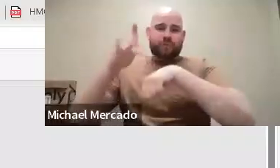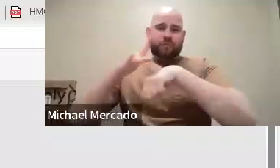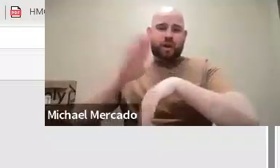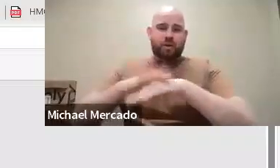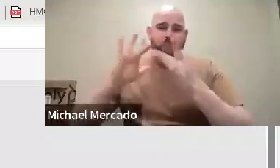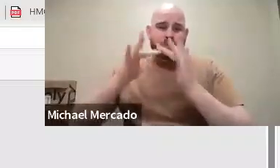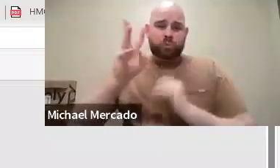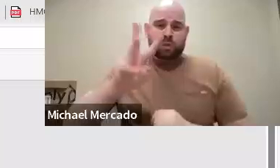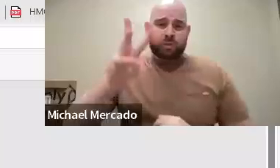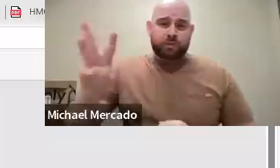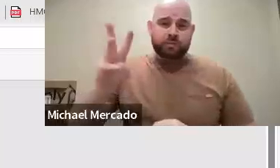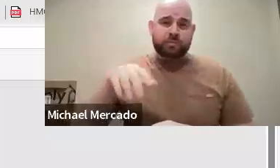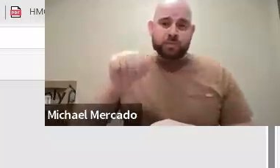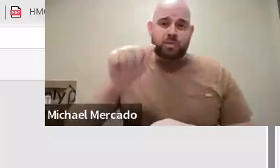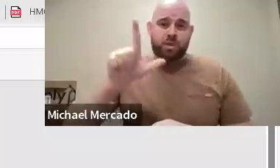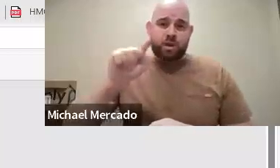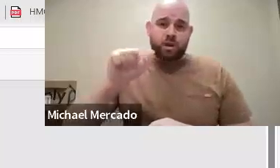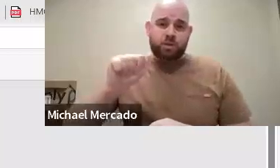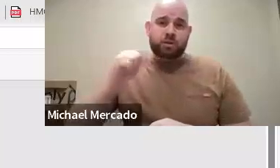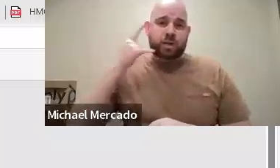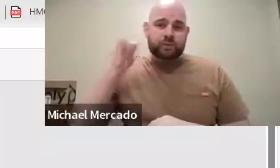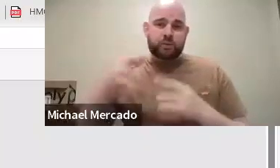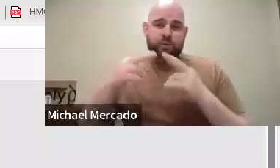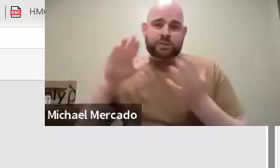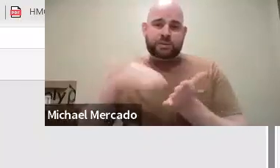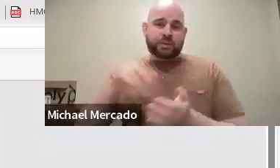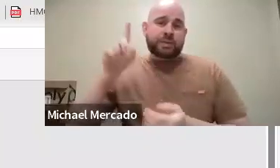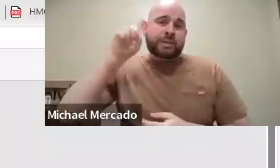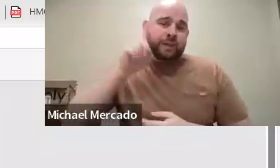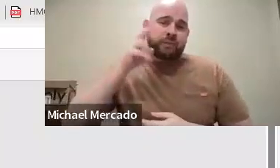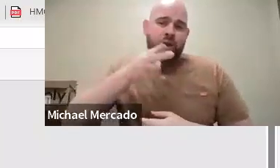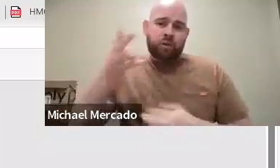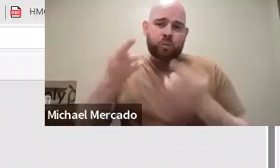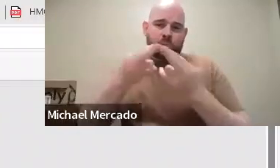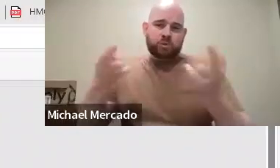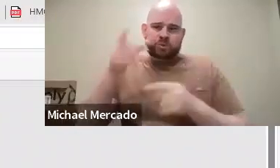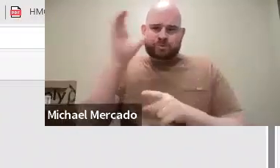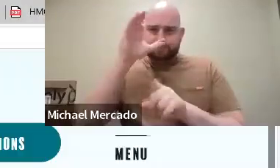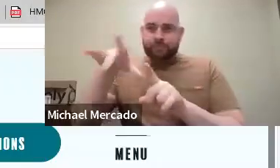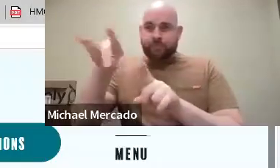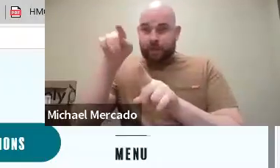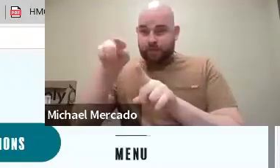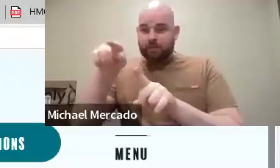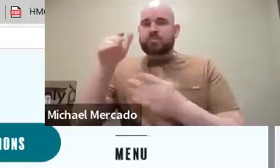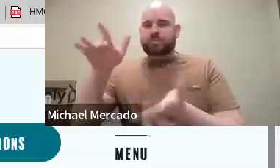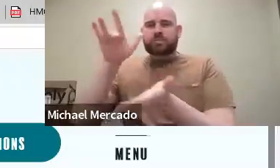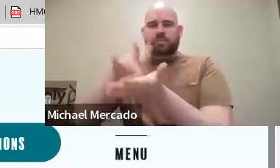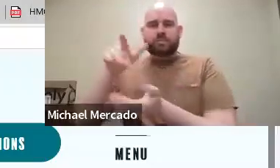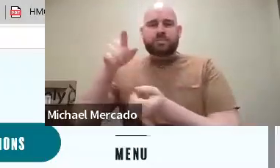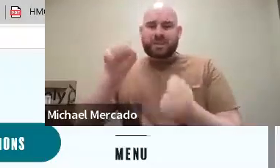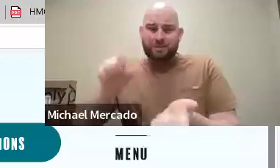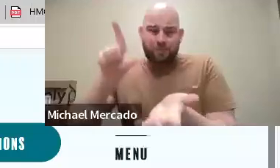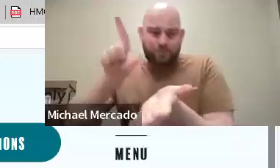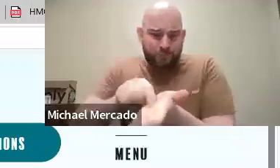the workplace. If you have these readily available, they're also on the website, the Alta California Regional Center. Deaf and hard of